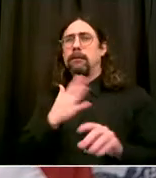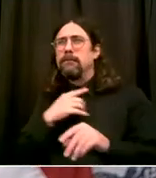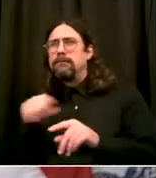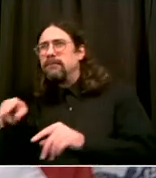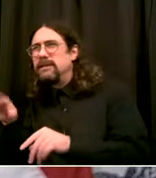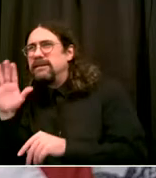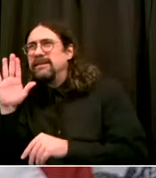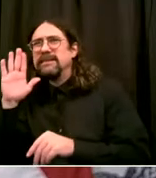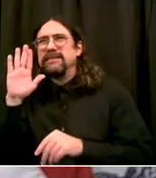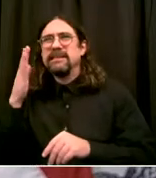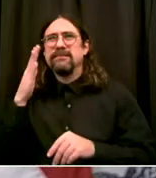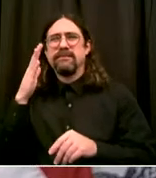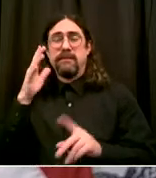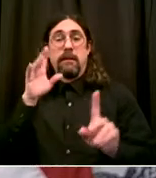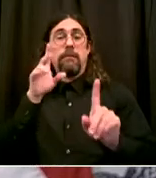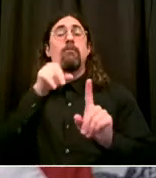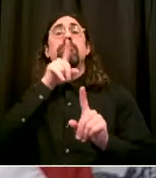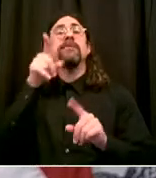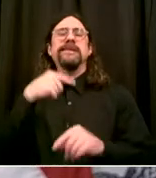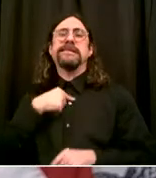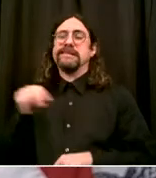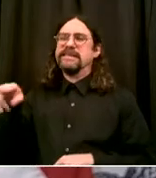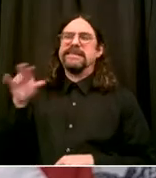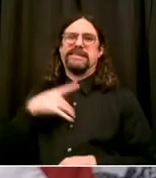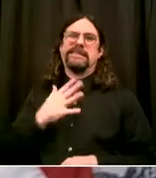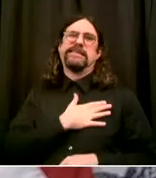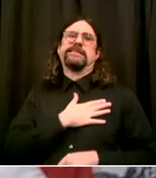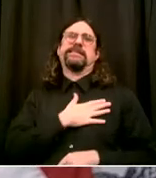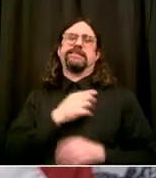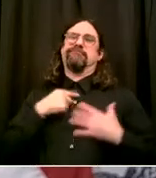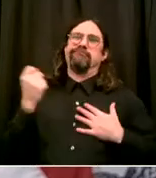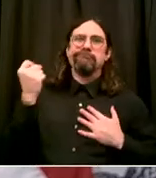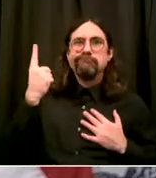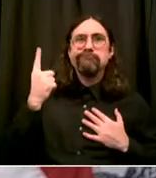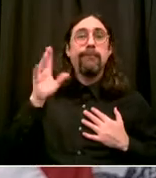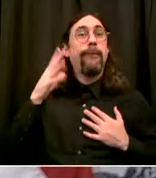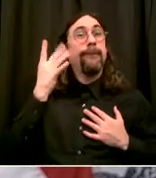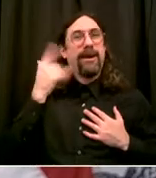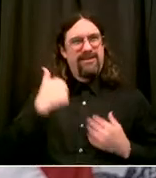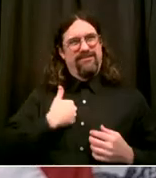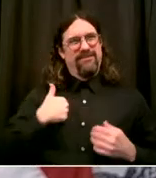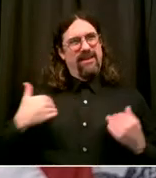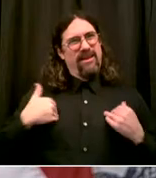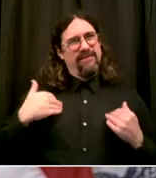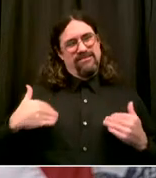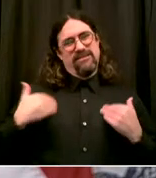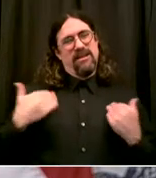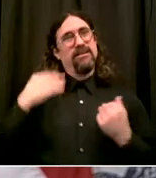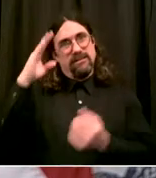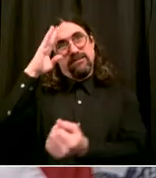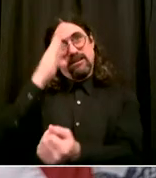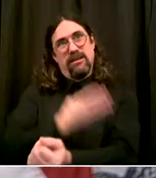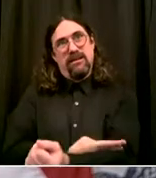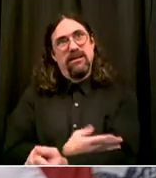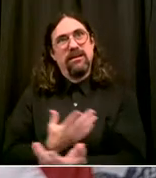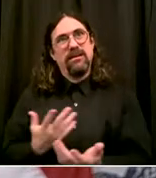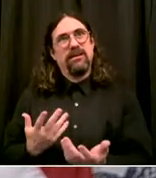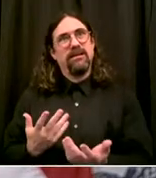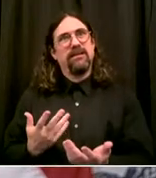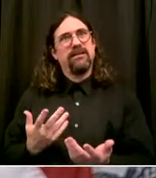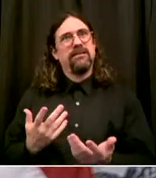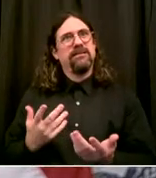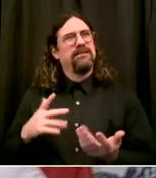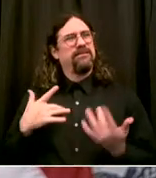destructive. You know what? Think about this. And I have this experience as a father. What do you do as a parent? You try and give your